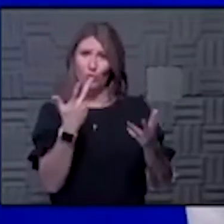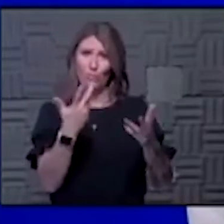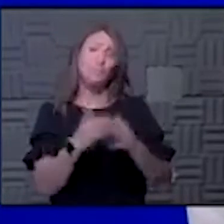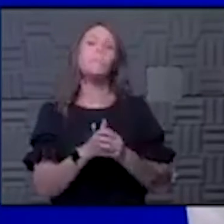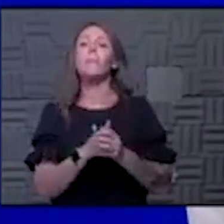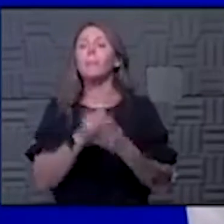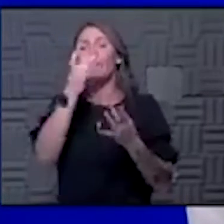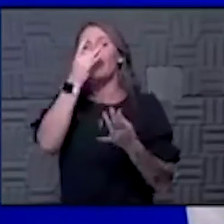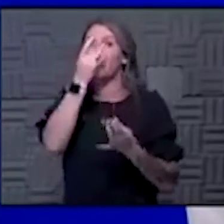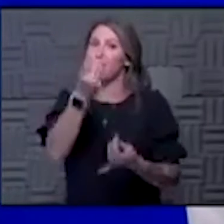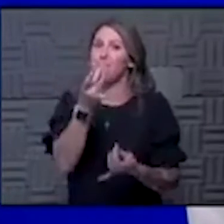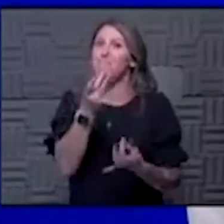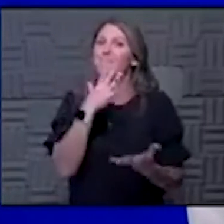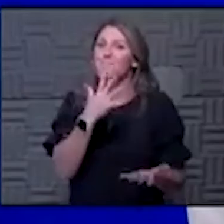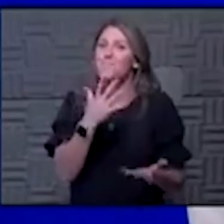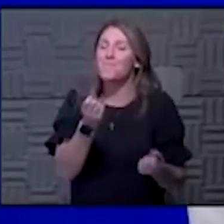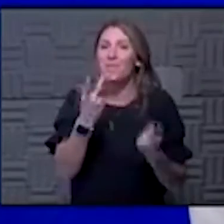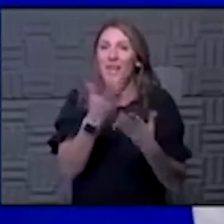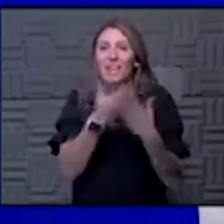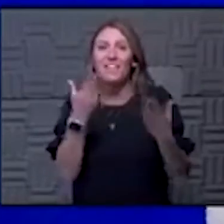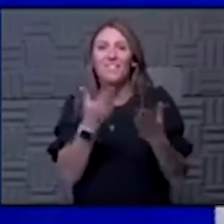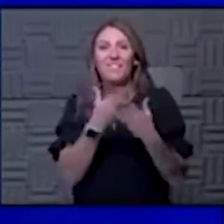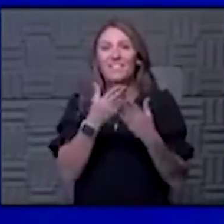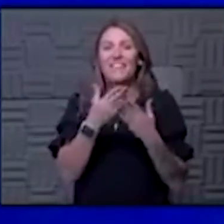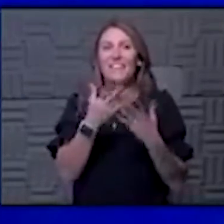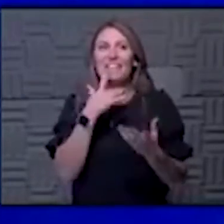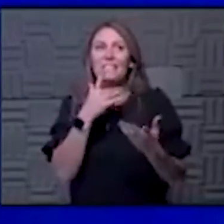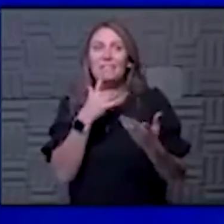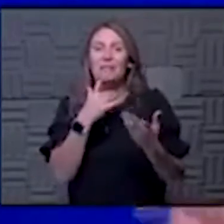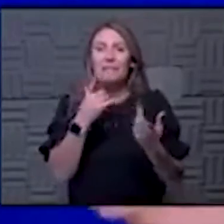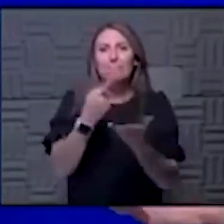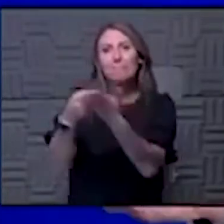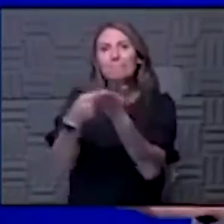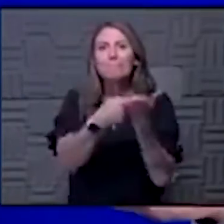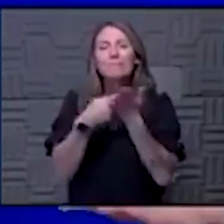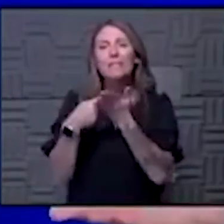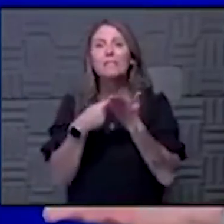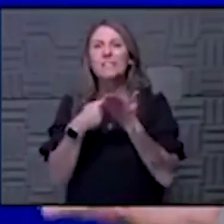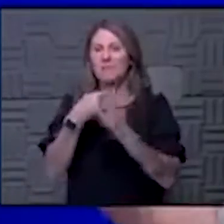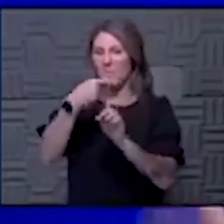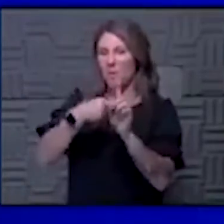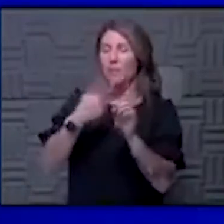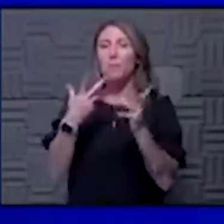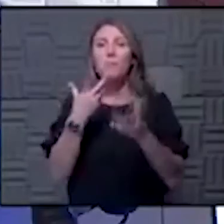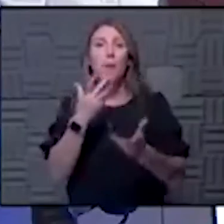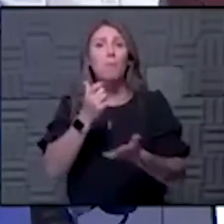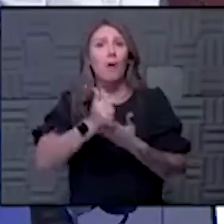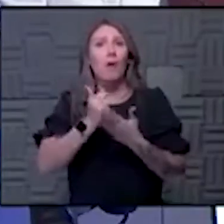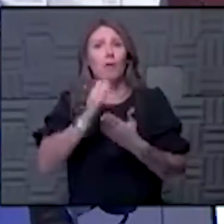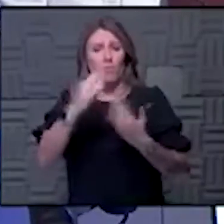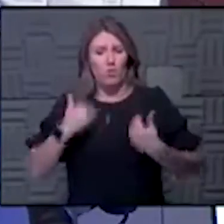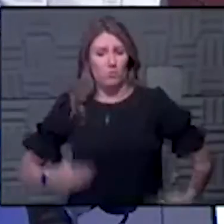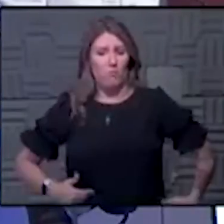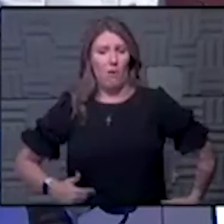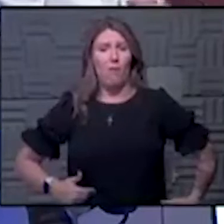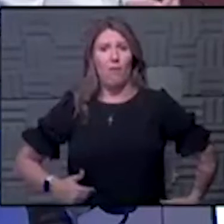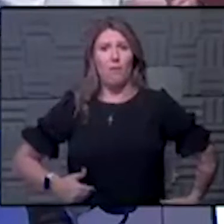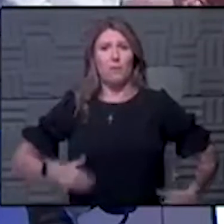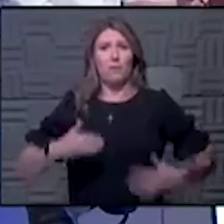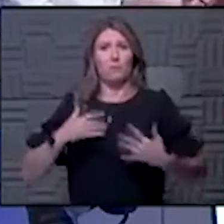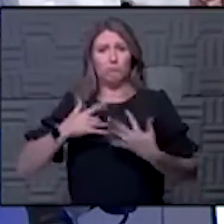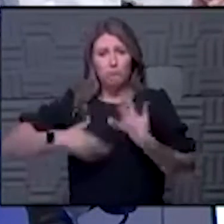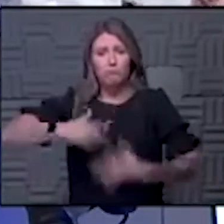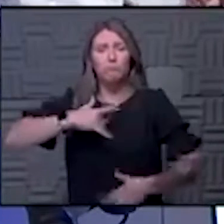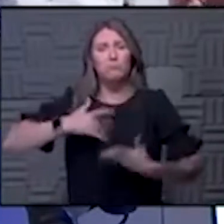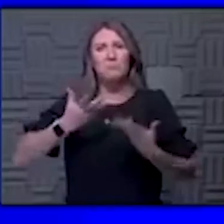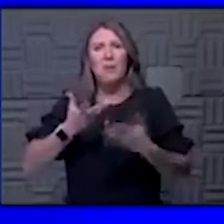There's a lot of Yeah. stuff circulating around about that about a month or two ago. It may help modulate your immune system a little bit. Yeah, I think those are